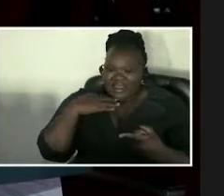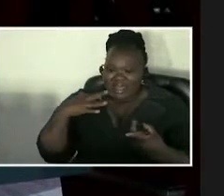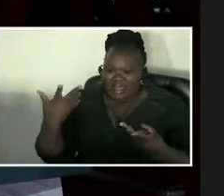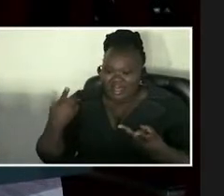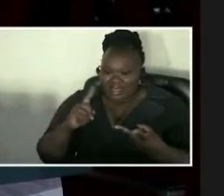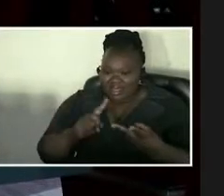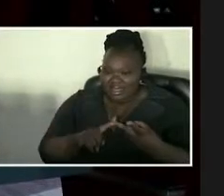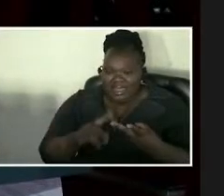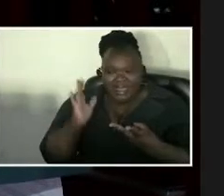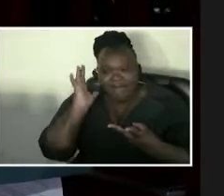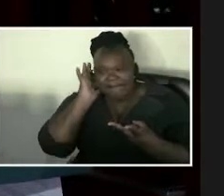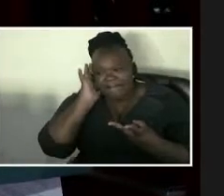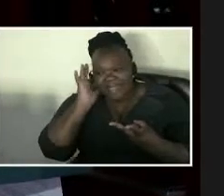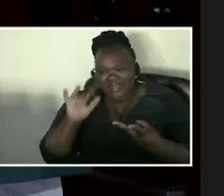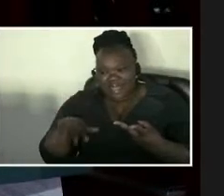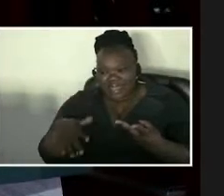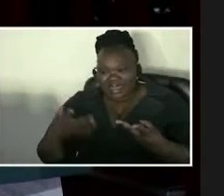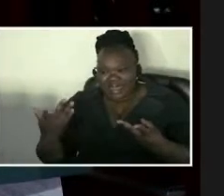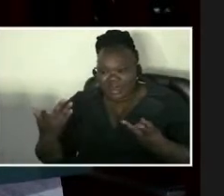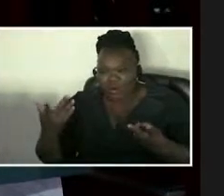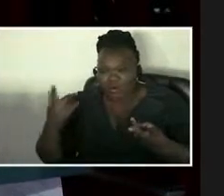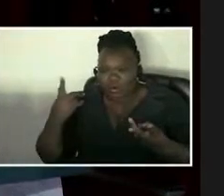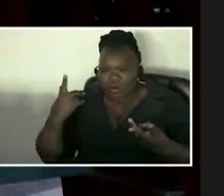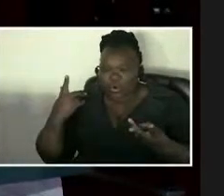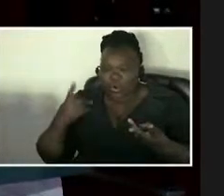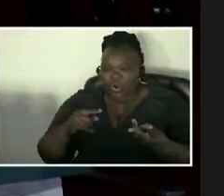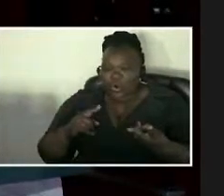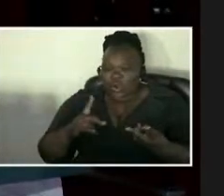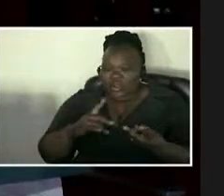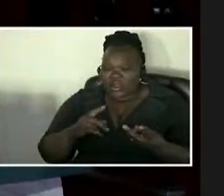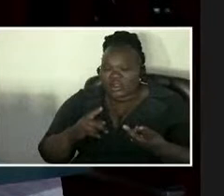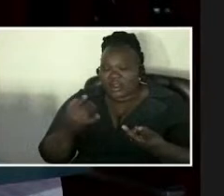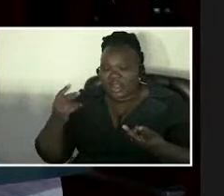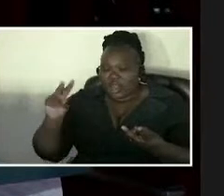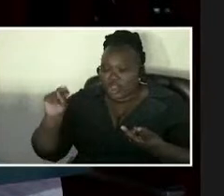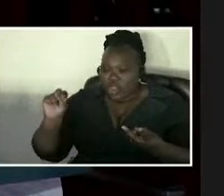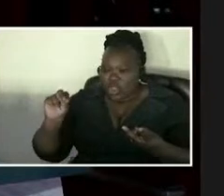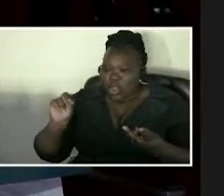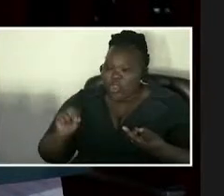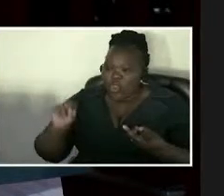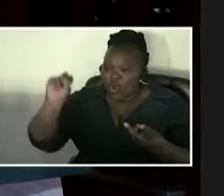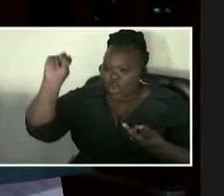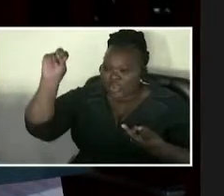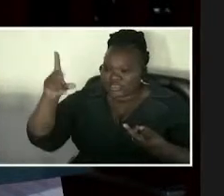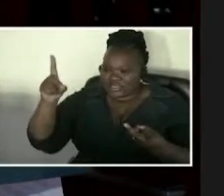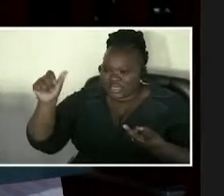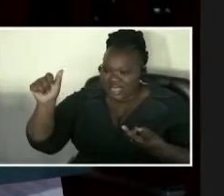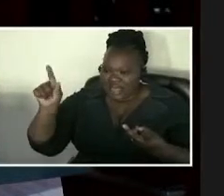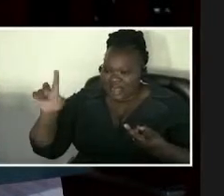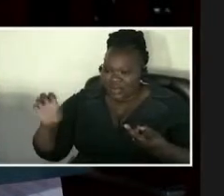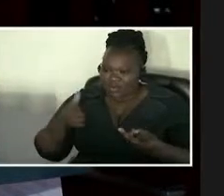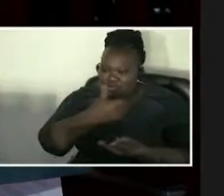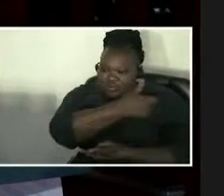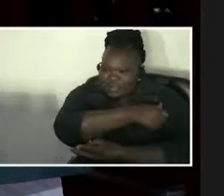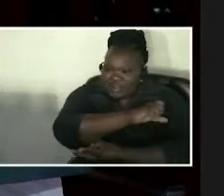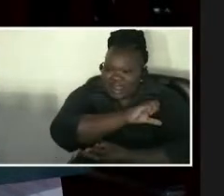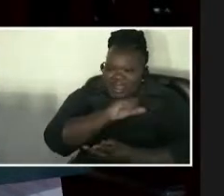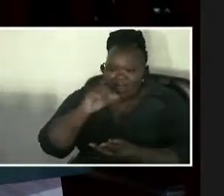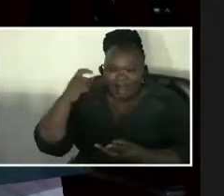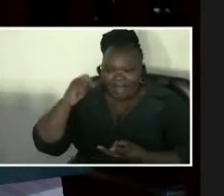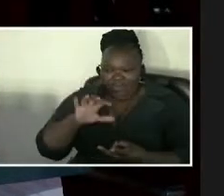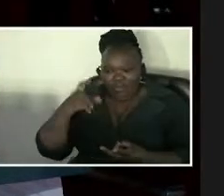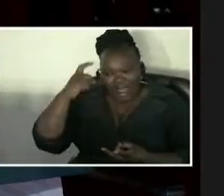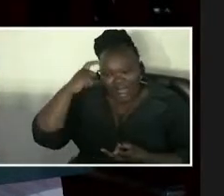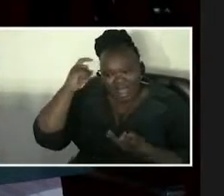shortages of beds as it has been the case with northern hospital where patients were added to sleeping on the floor three